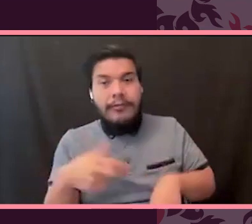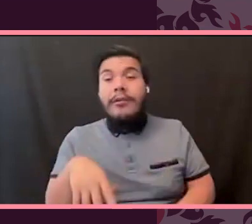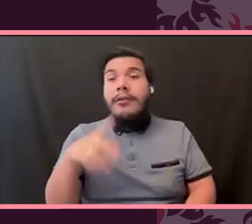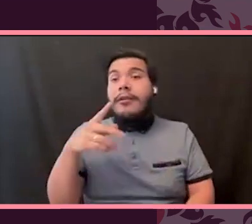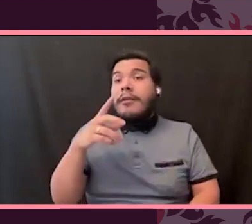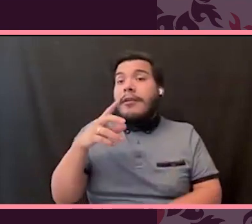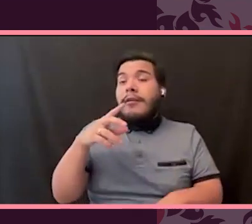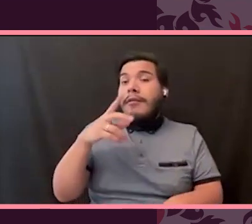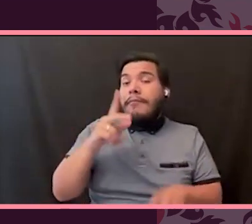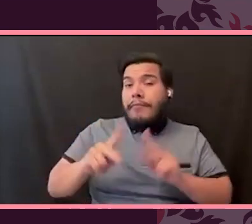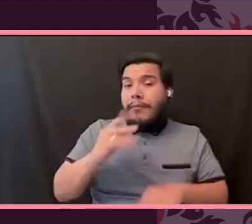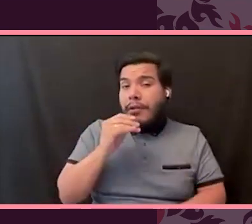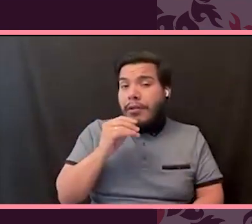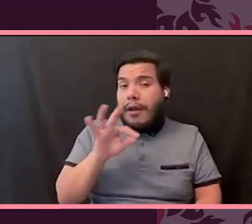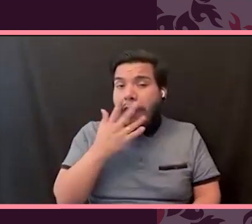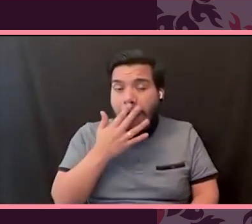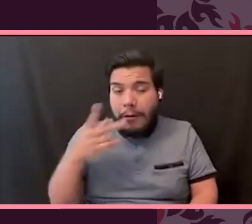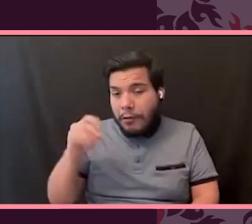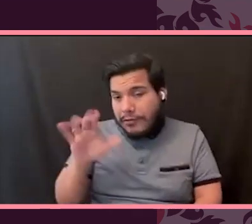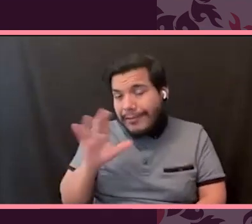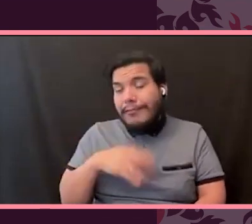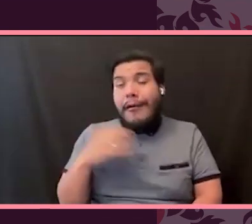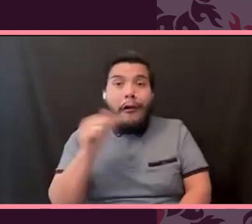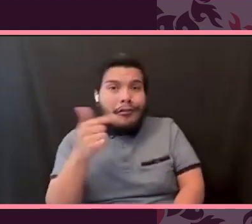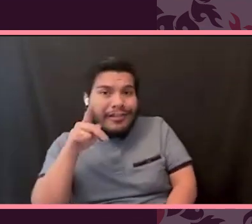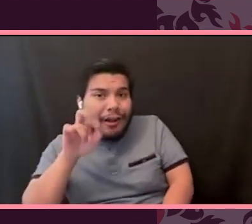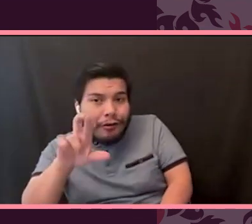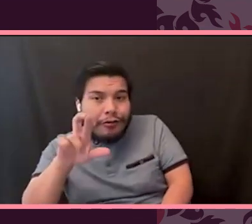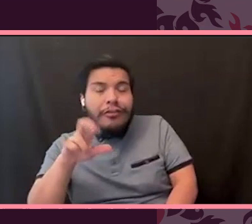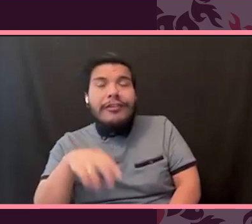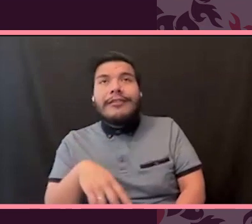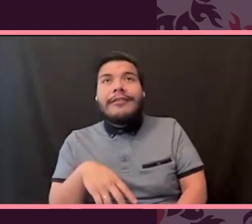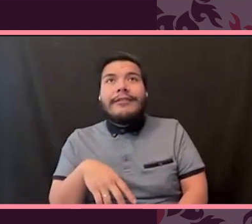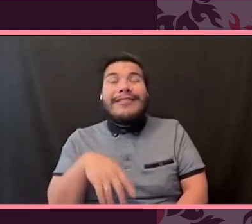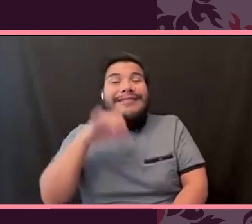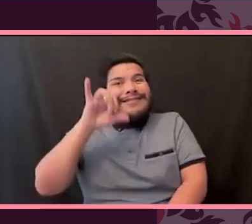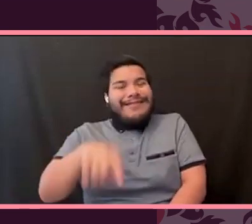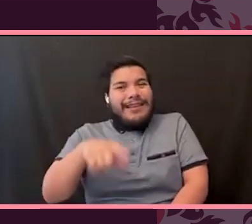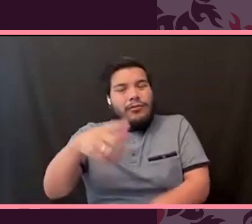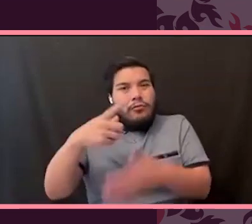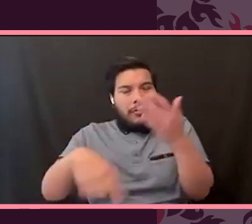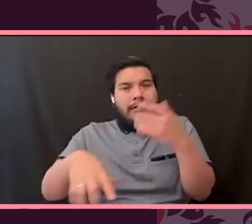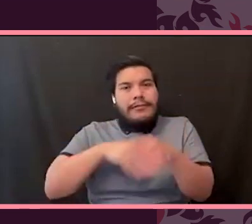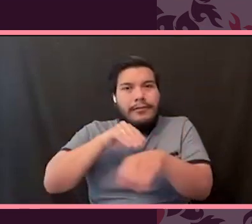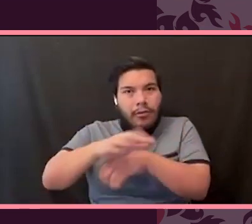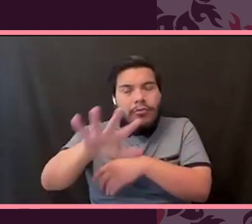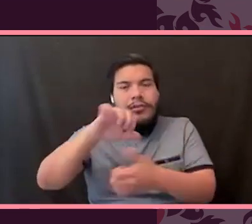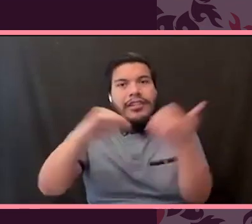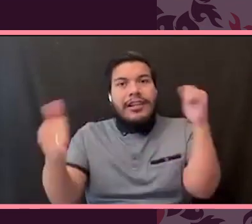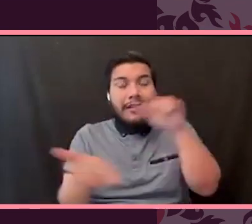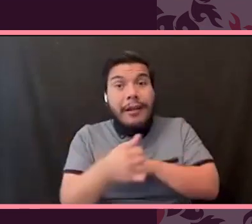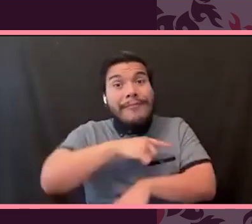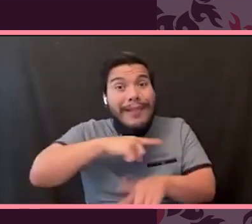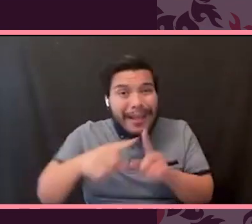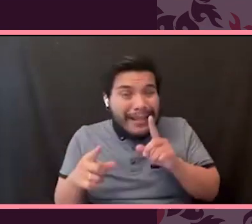color, the other genders, that's what's making up the change, and just exponential population growth